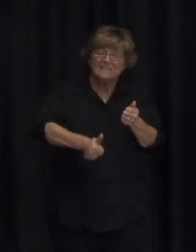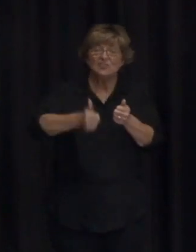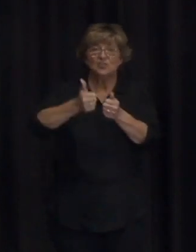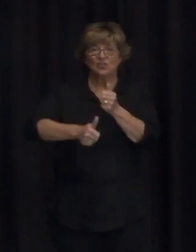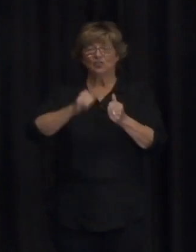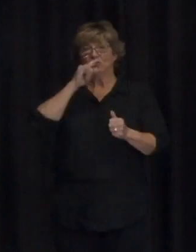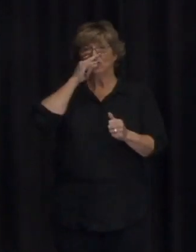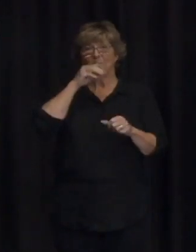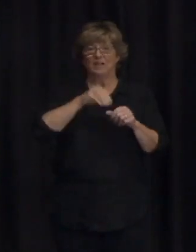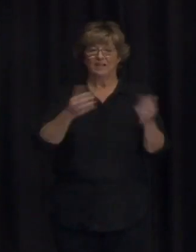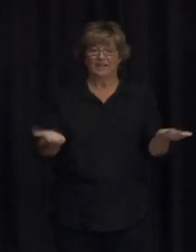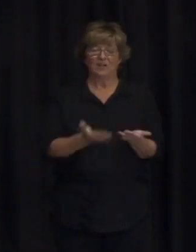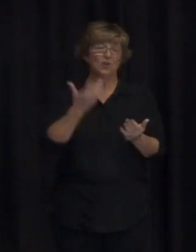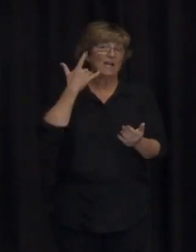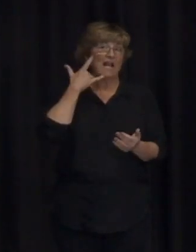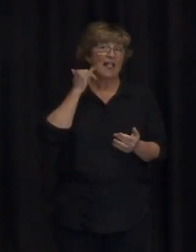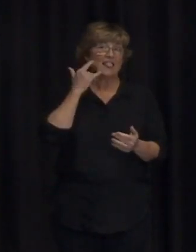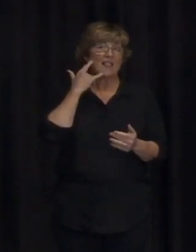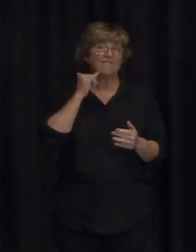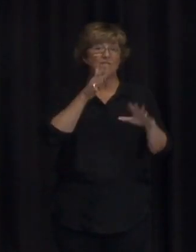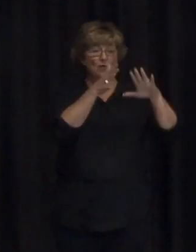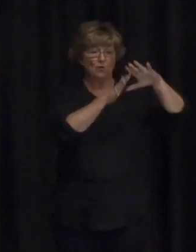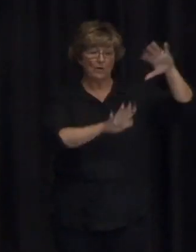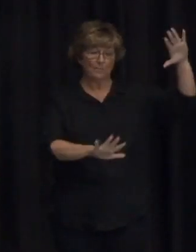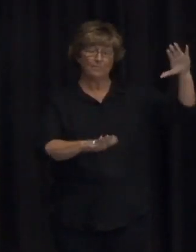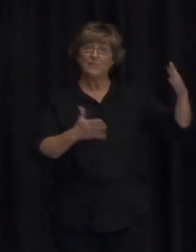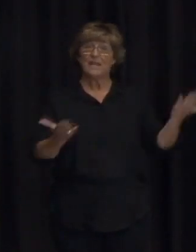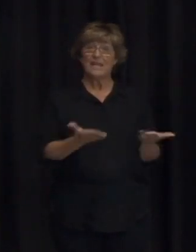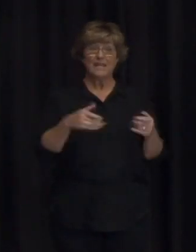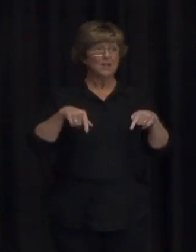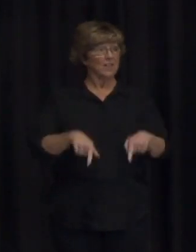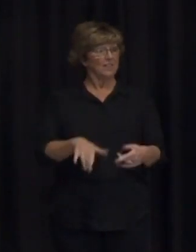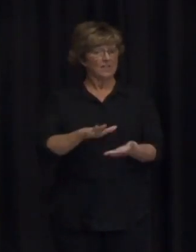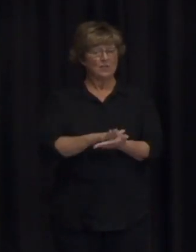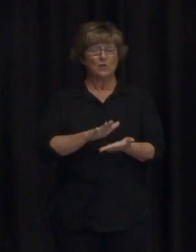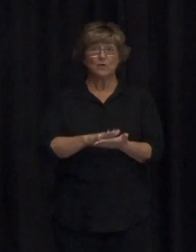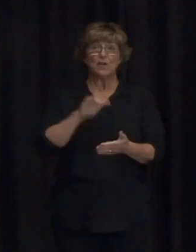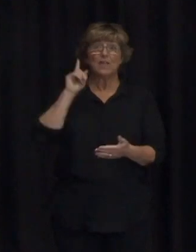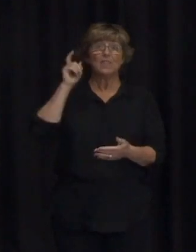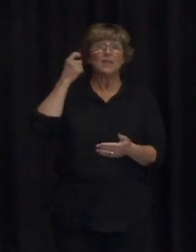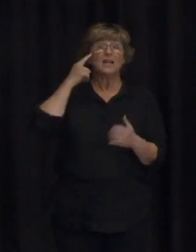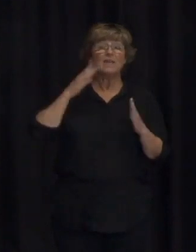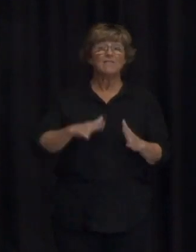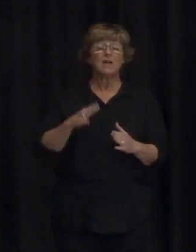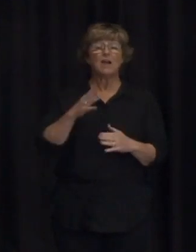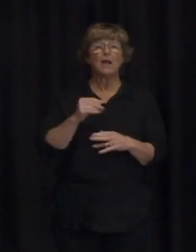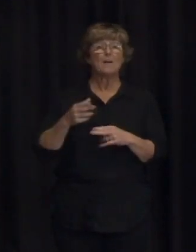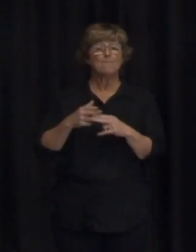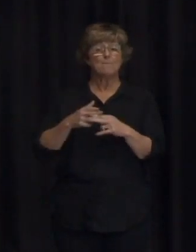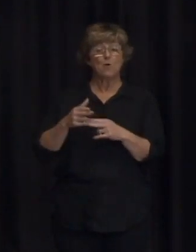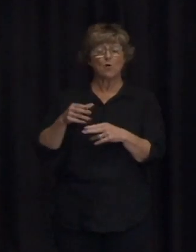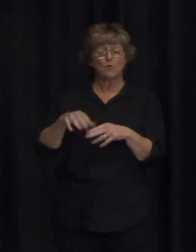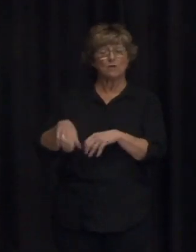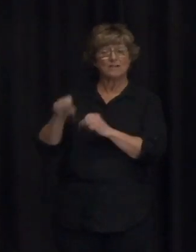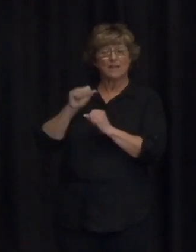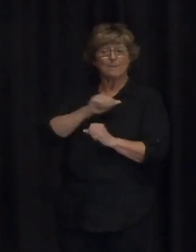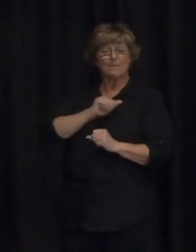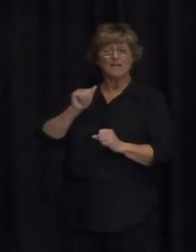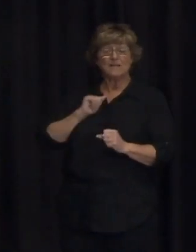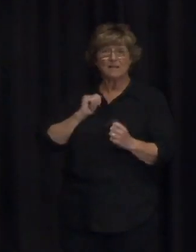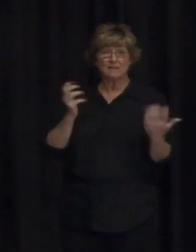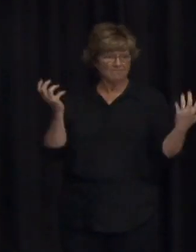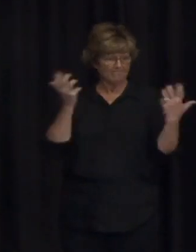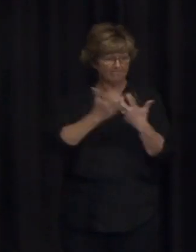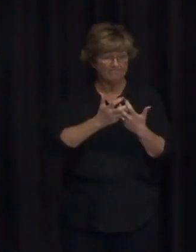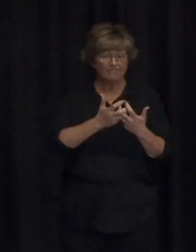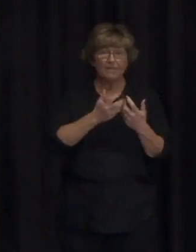California. We are here at this school today because the governor and the pro tem have worked with all of us together on